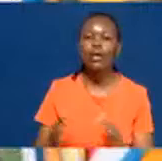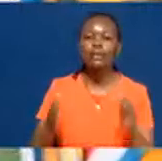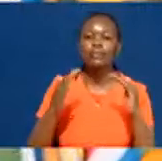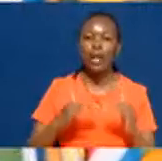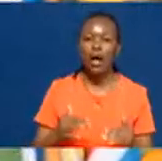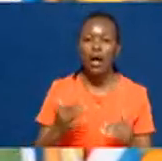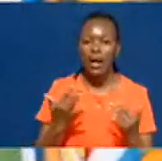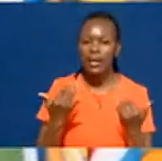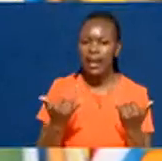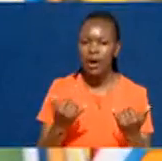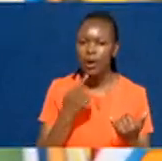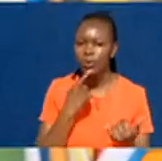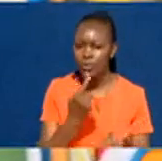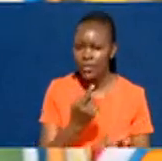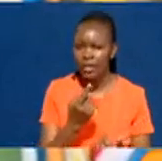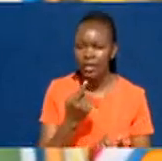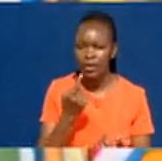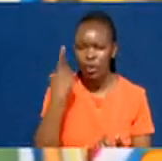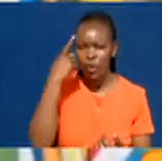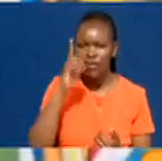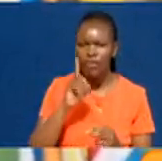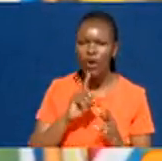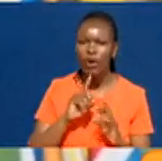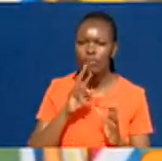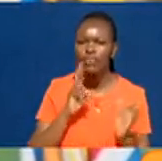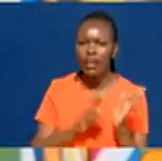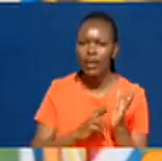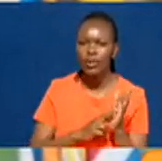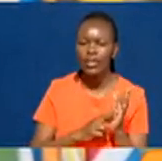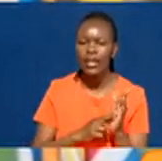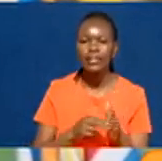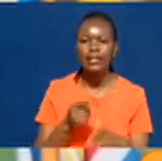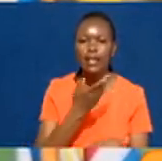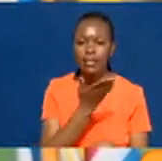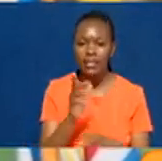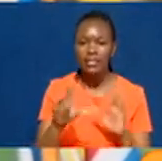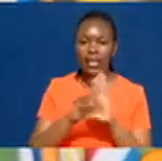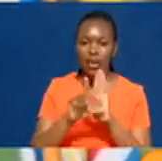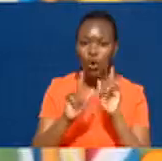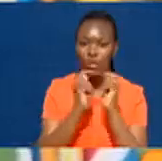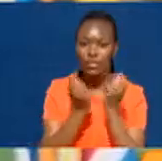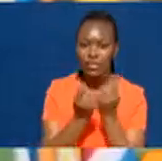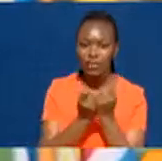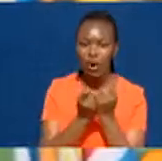record, that these great men and women, our legal team,